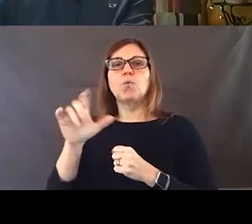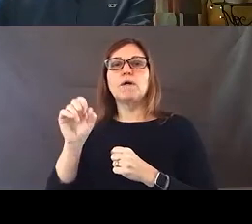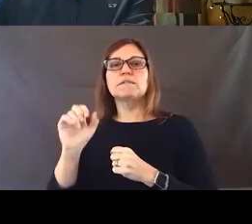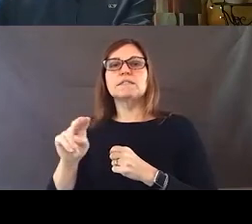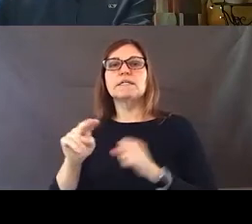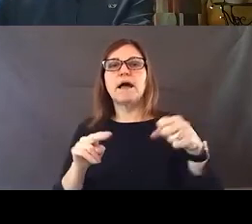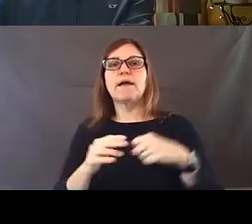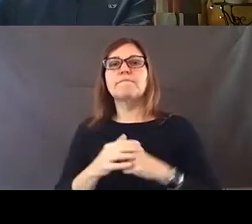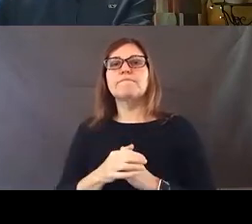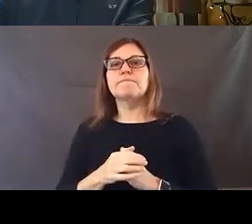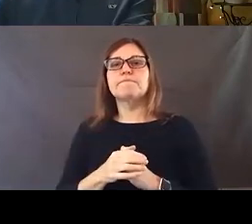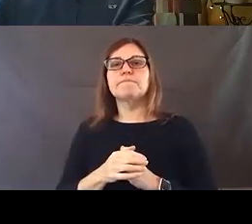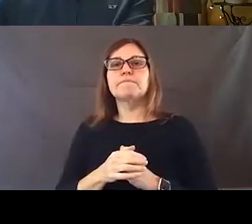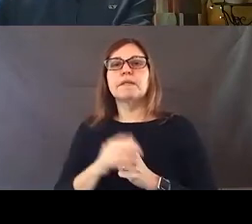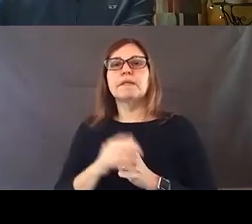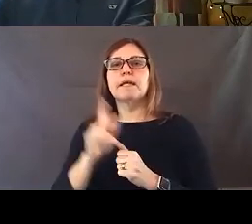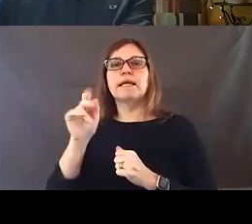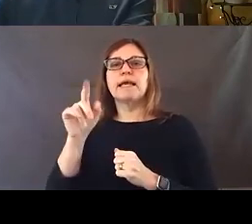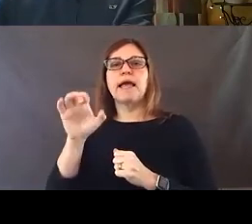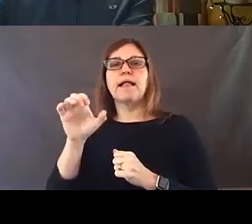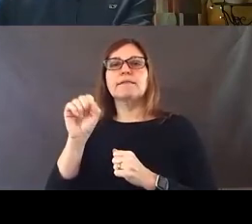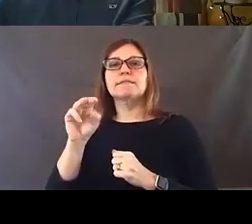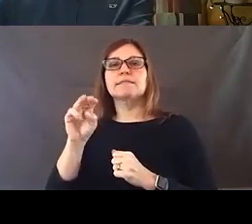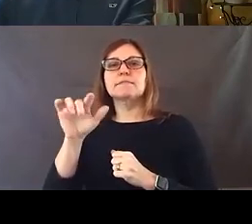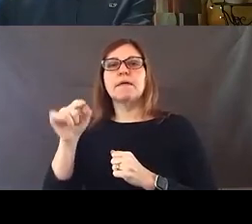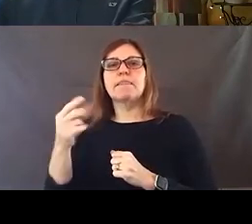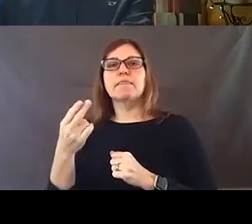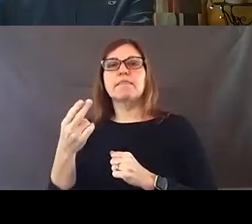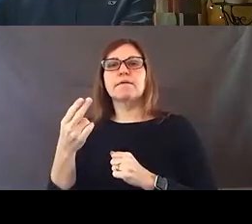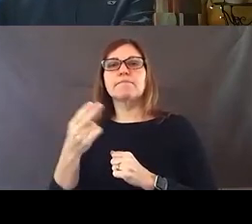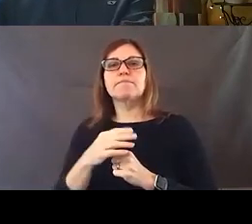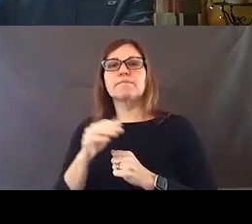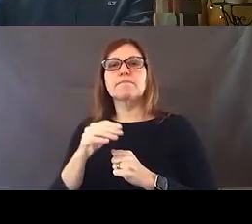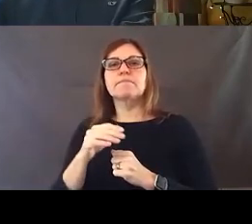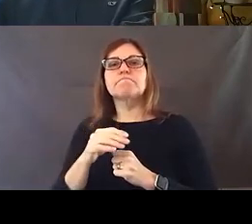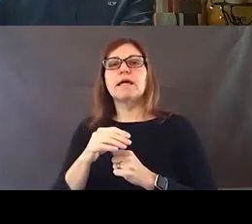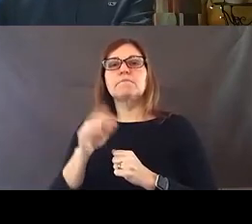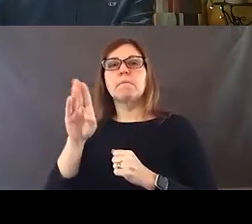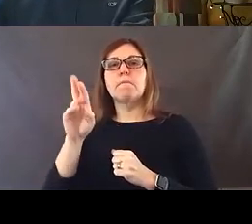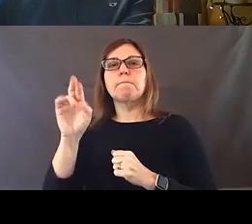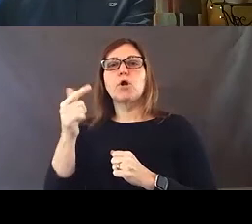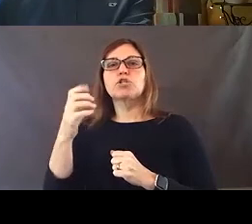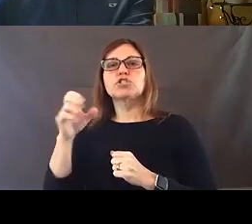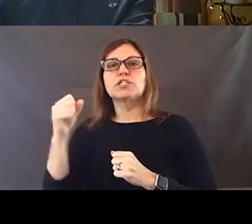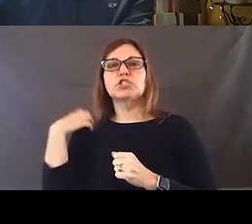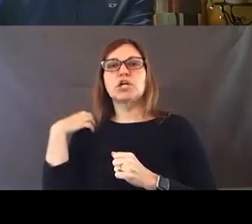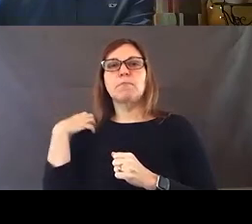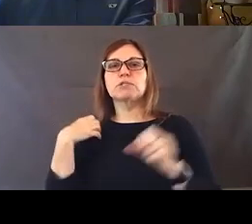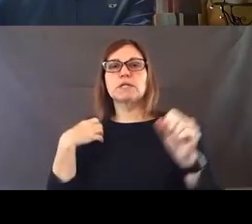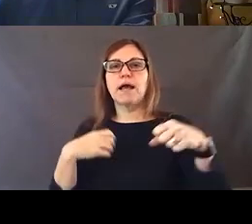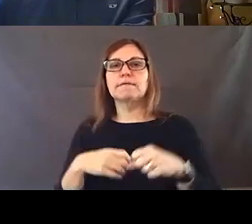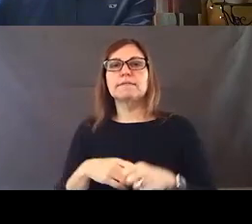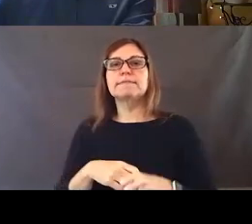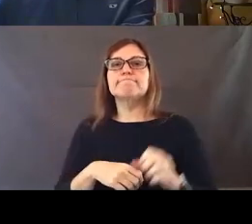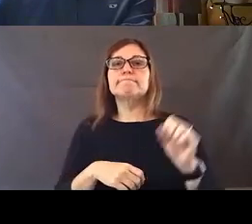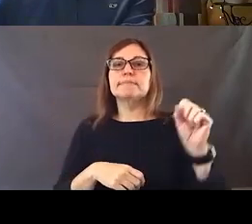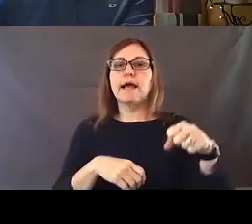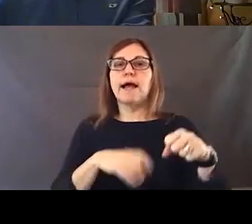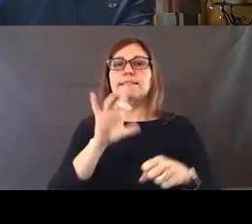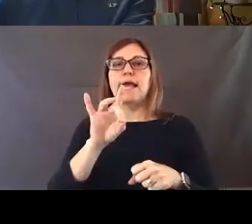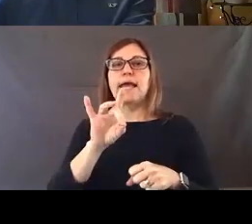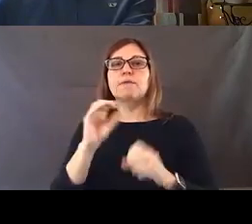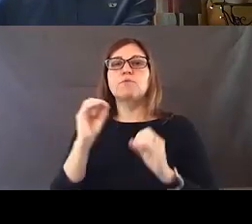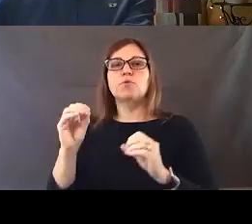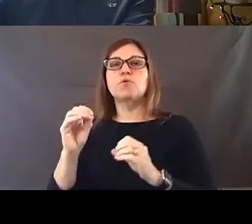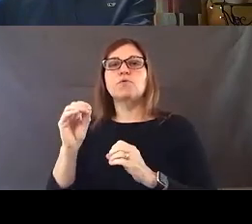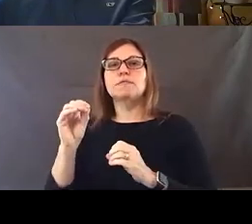Aye. Mrs. Kelsmith. Reverend Burton's chair. Aye. Ayes 8, no 0. The bill,